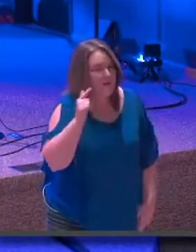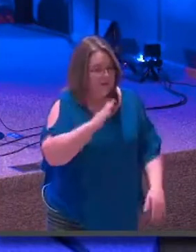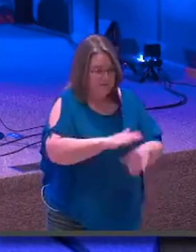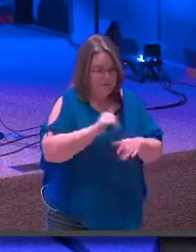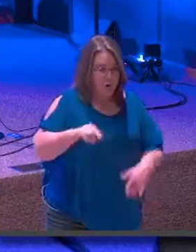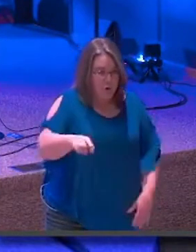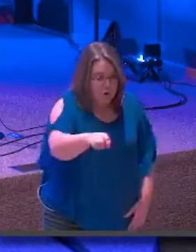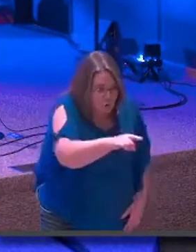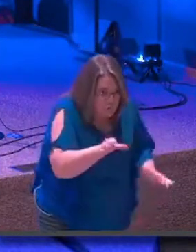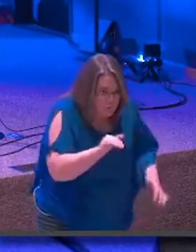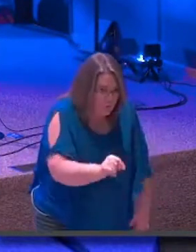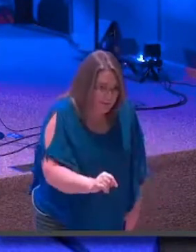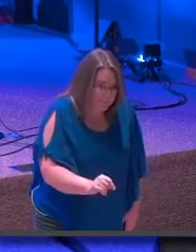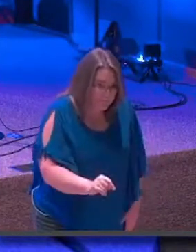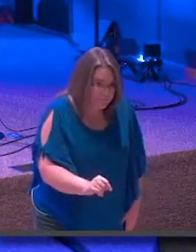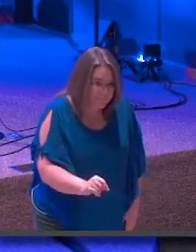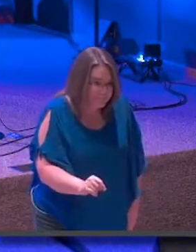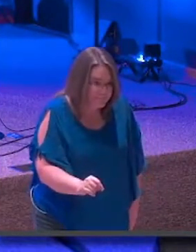to do them.